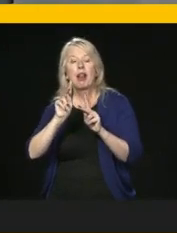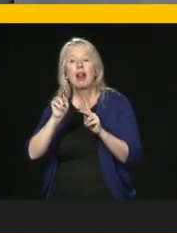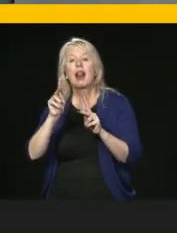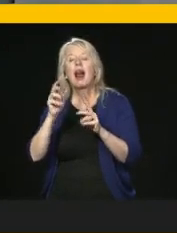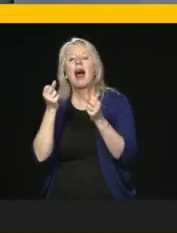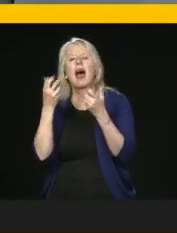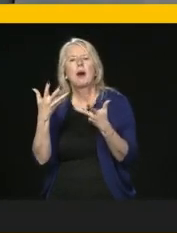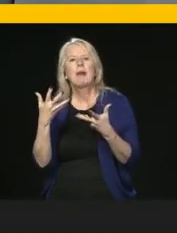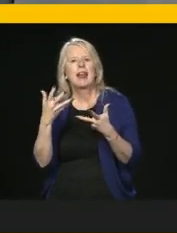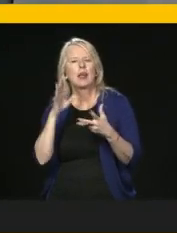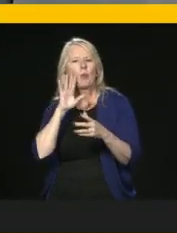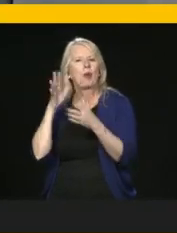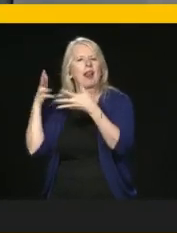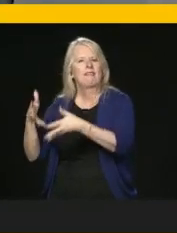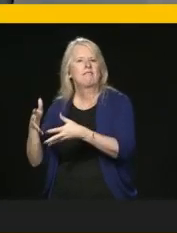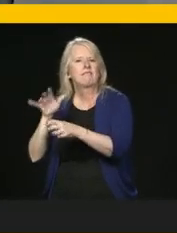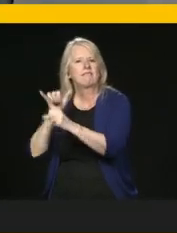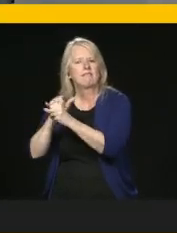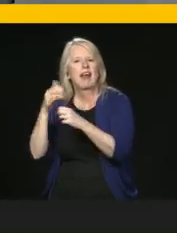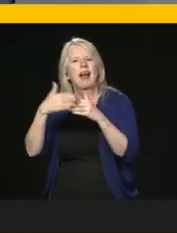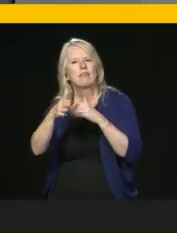Thank you for your question.